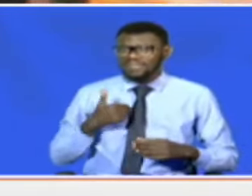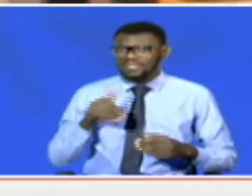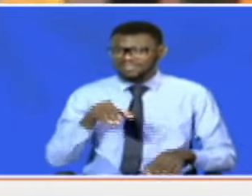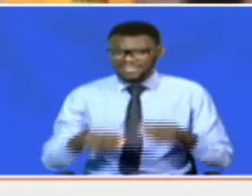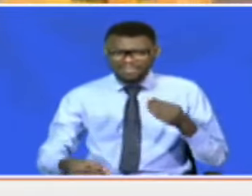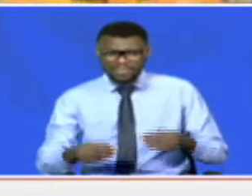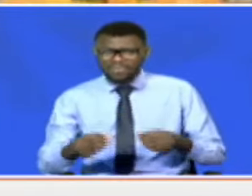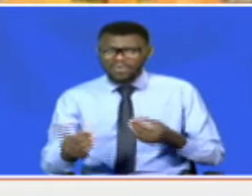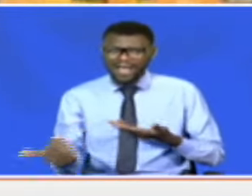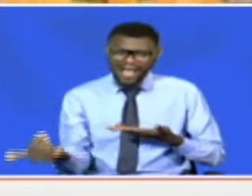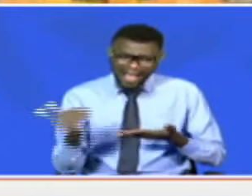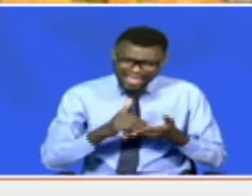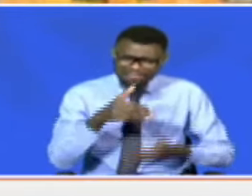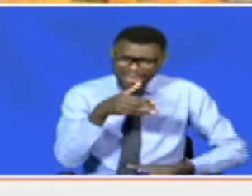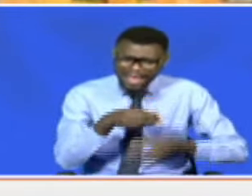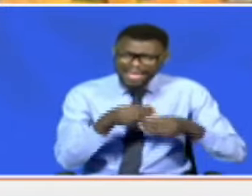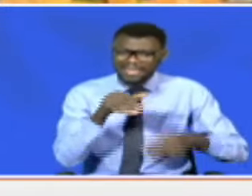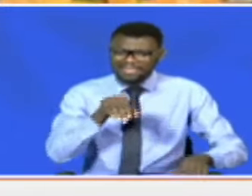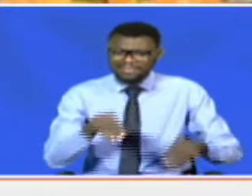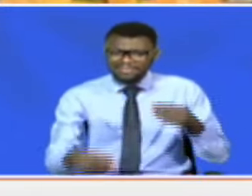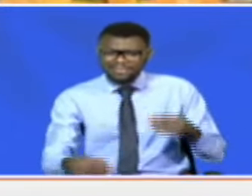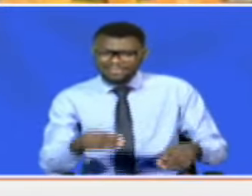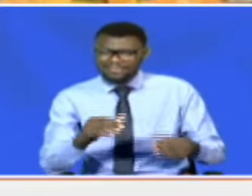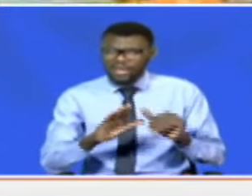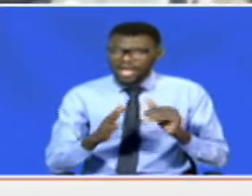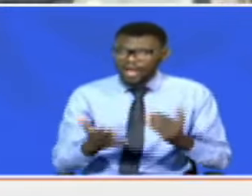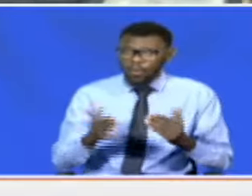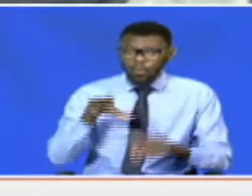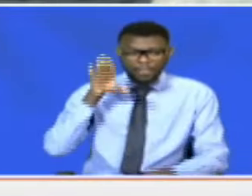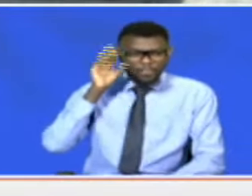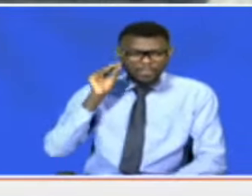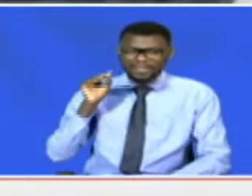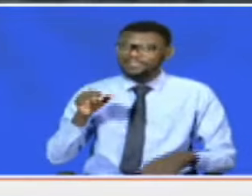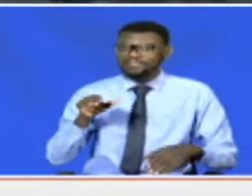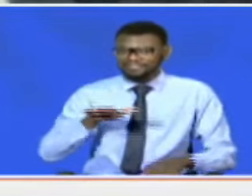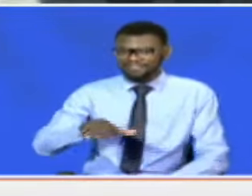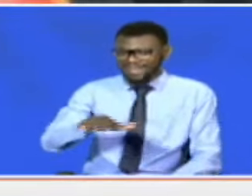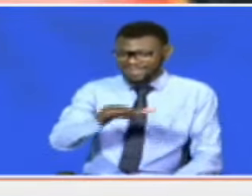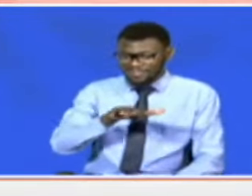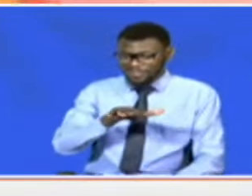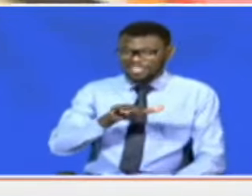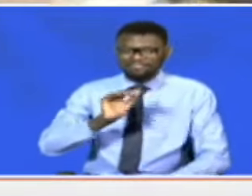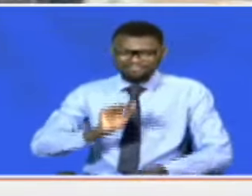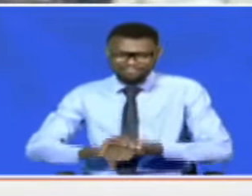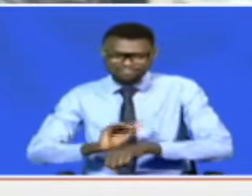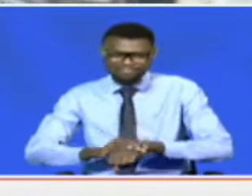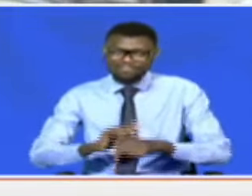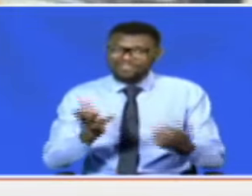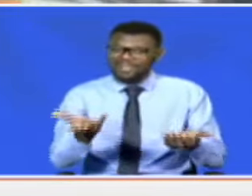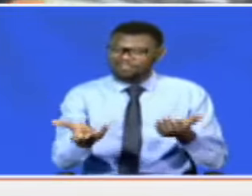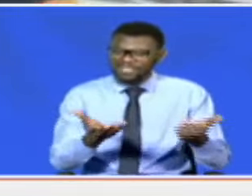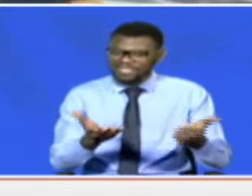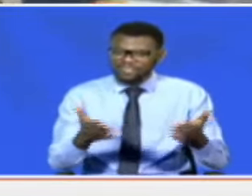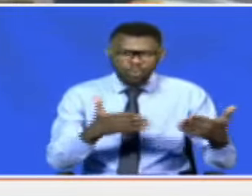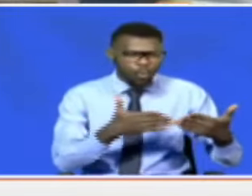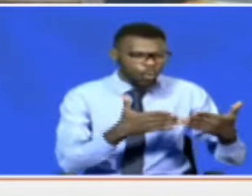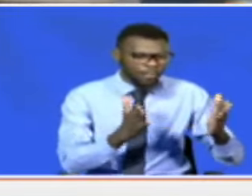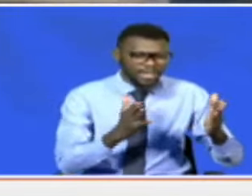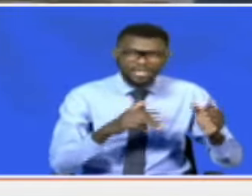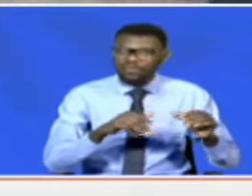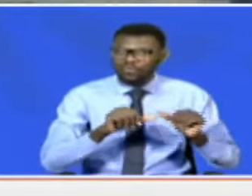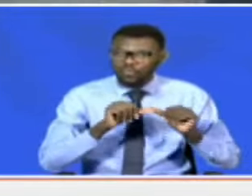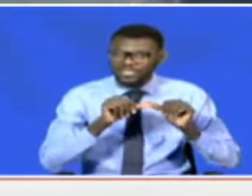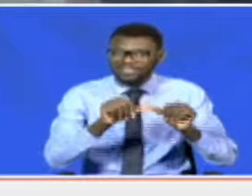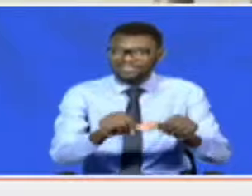The situation was the same in Mombasa, where traders enjoyed a conducive environment that allowed their businesses to remain open. People of